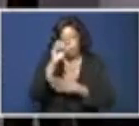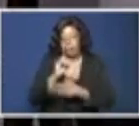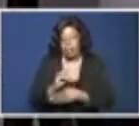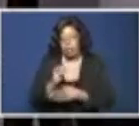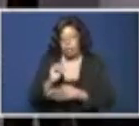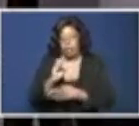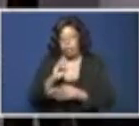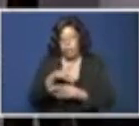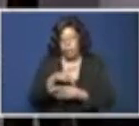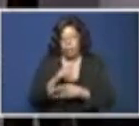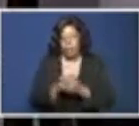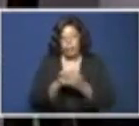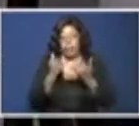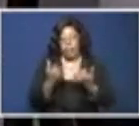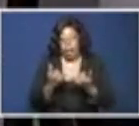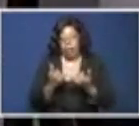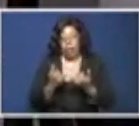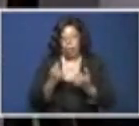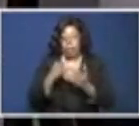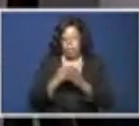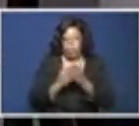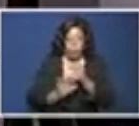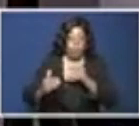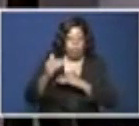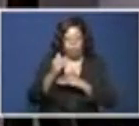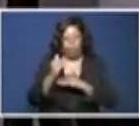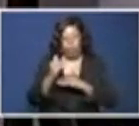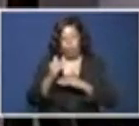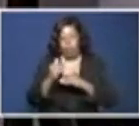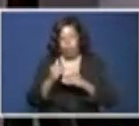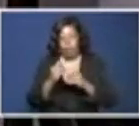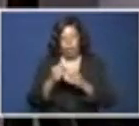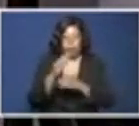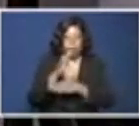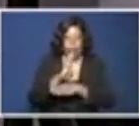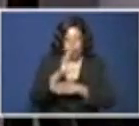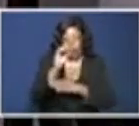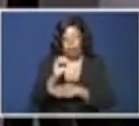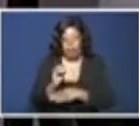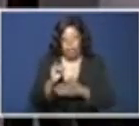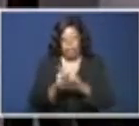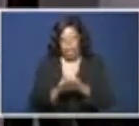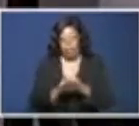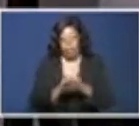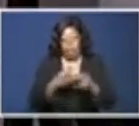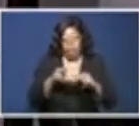GDP. It has now been exceeded to 4% of GDP. That increase